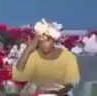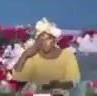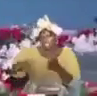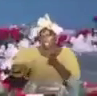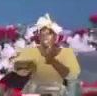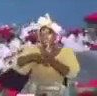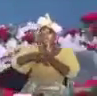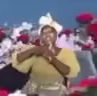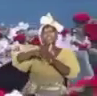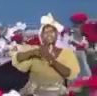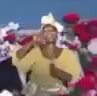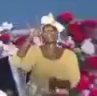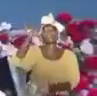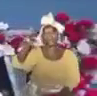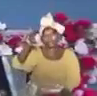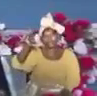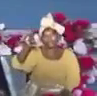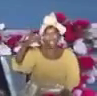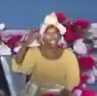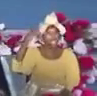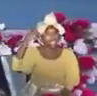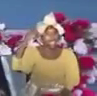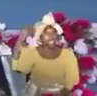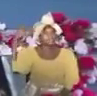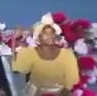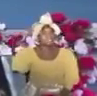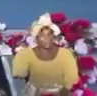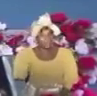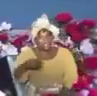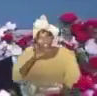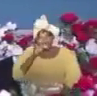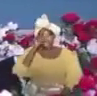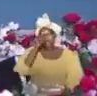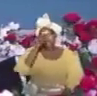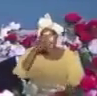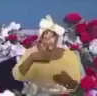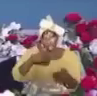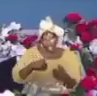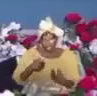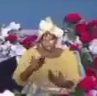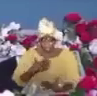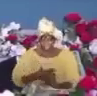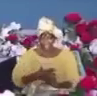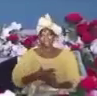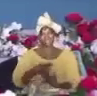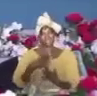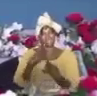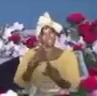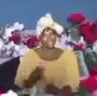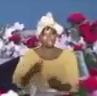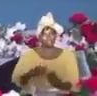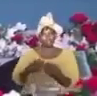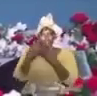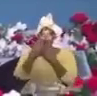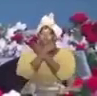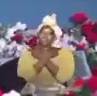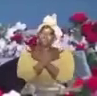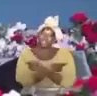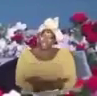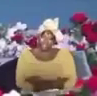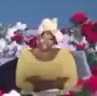non-negotiable key for anyone who desires to walk in the experience of rest round